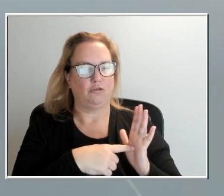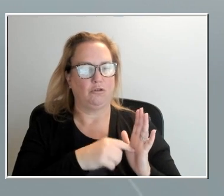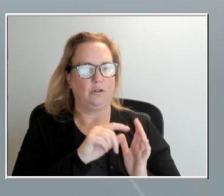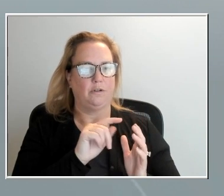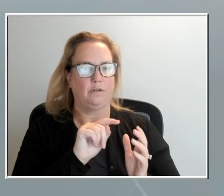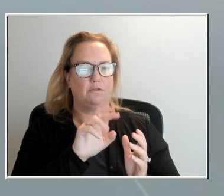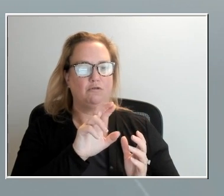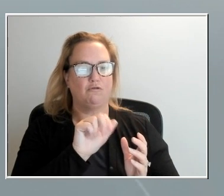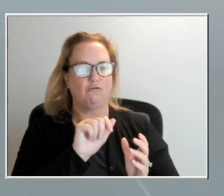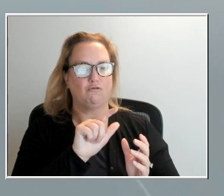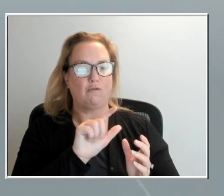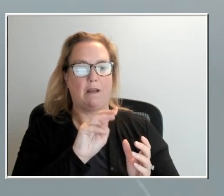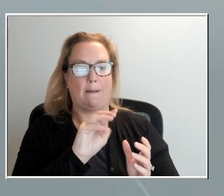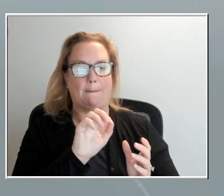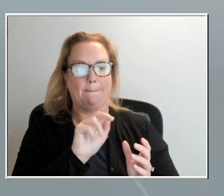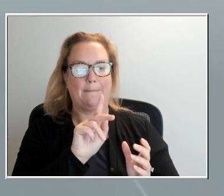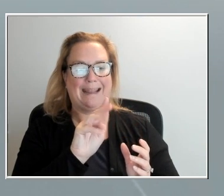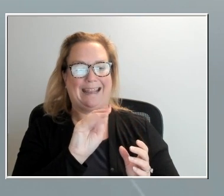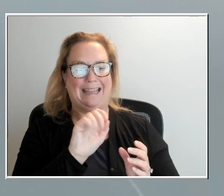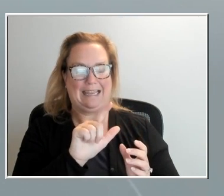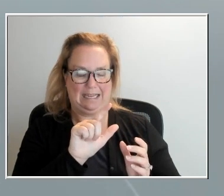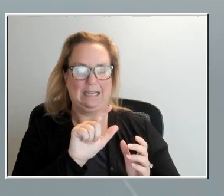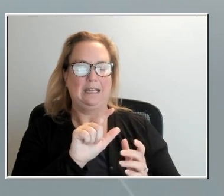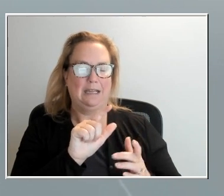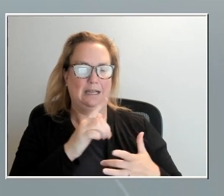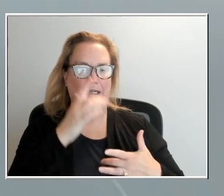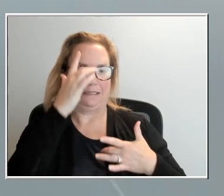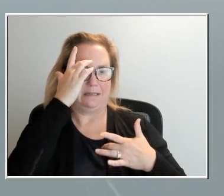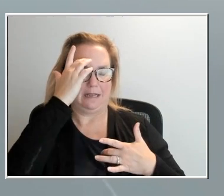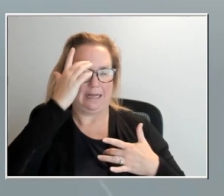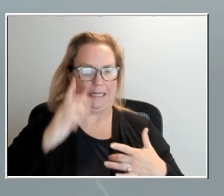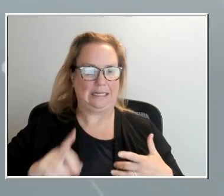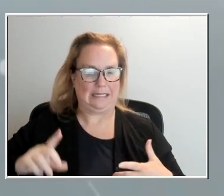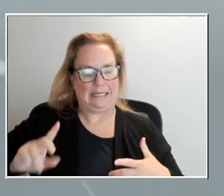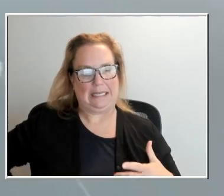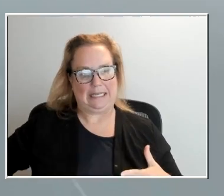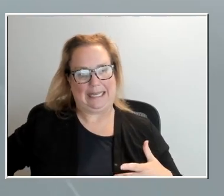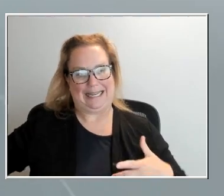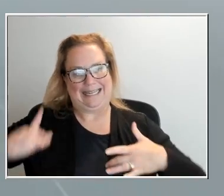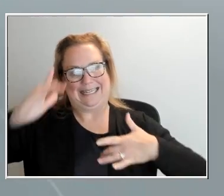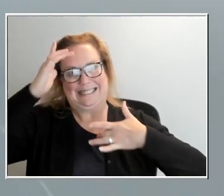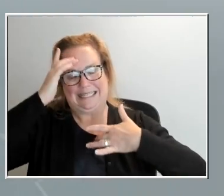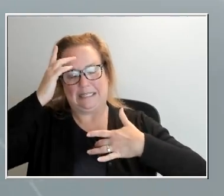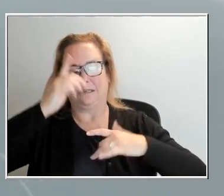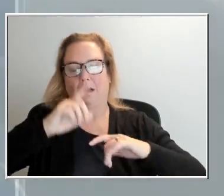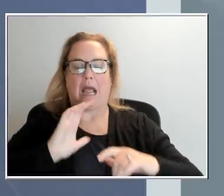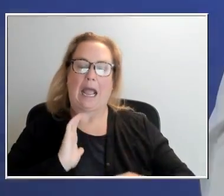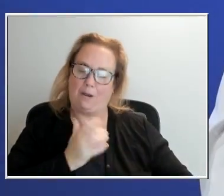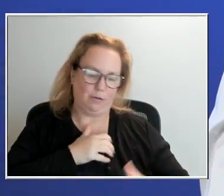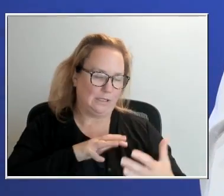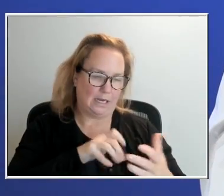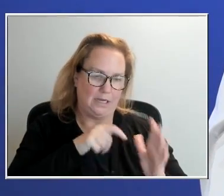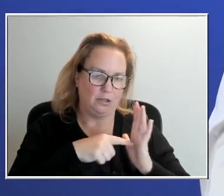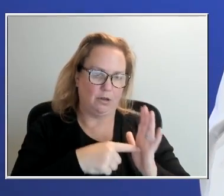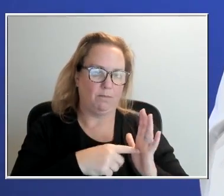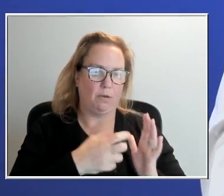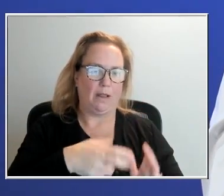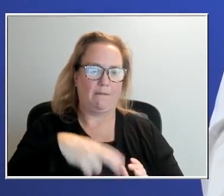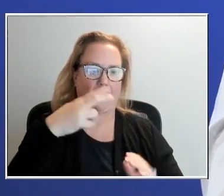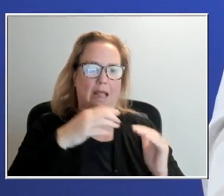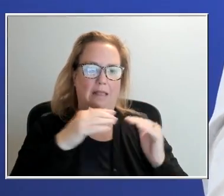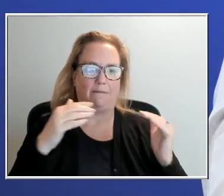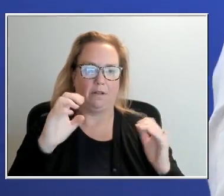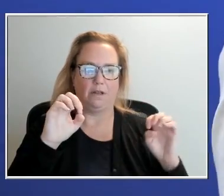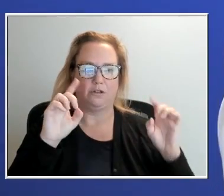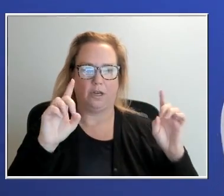also affected in kidney disease. Our study did not show that. Partly, I think we had a very high level of education in our